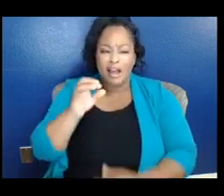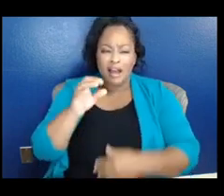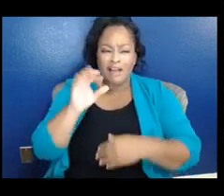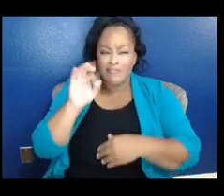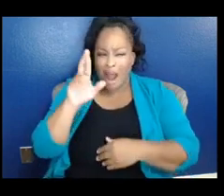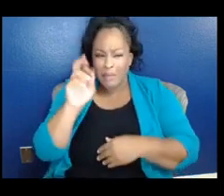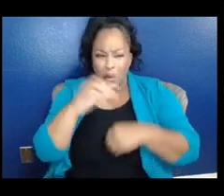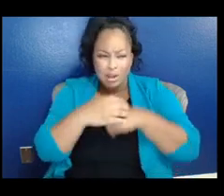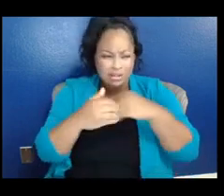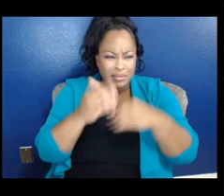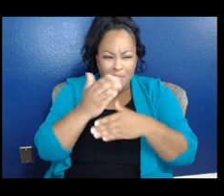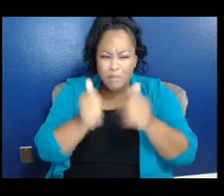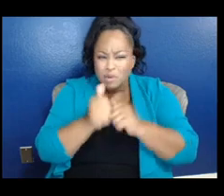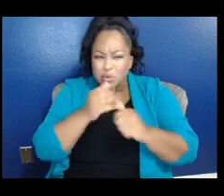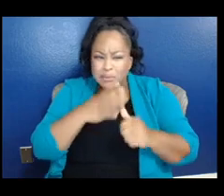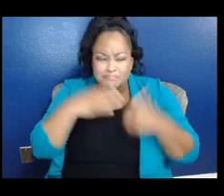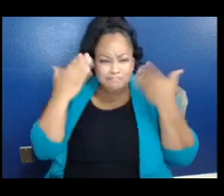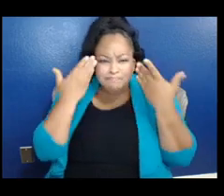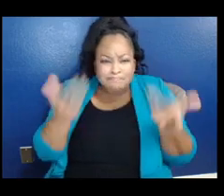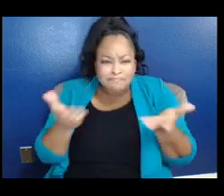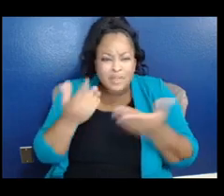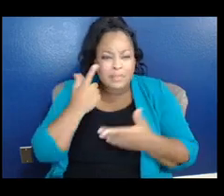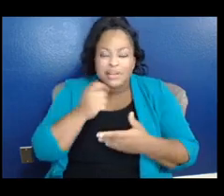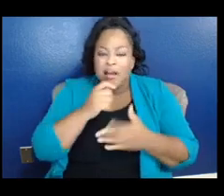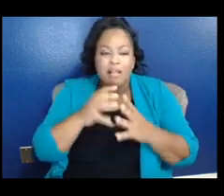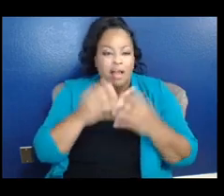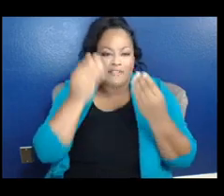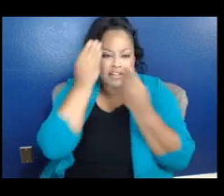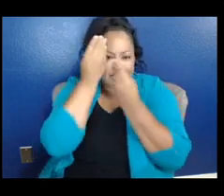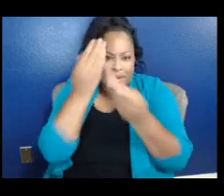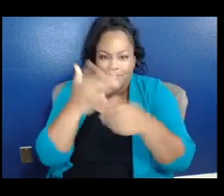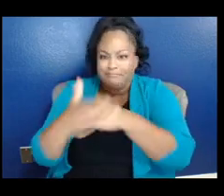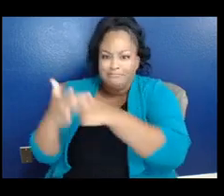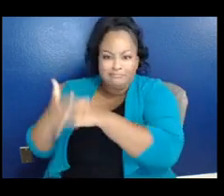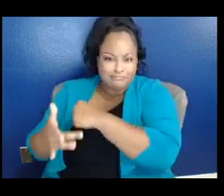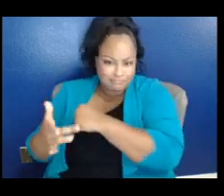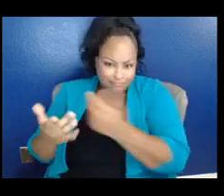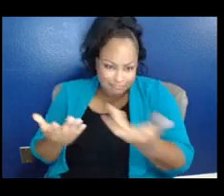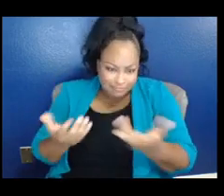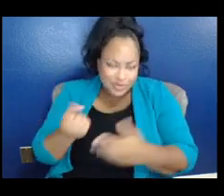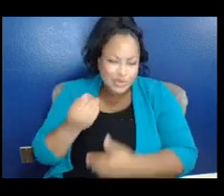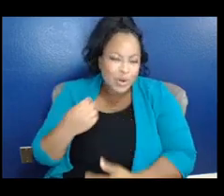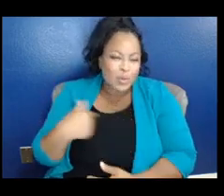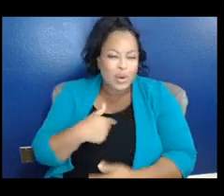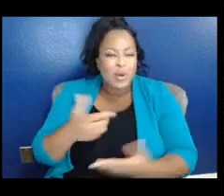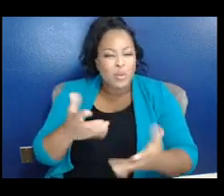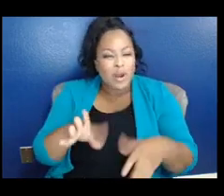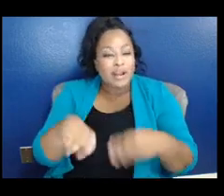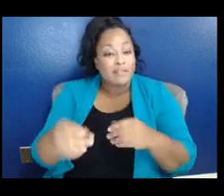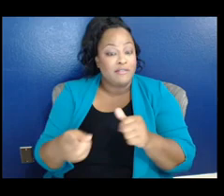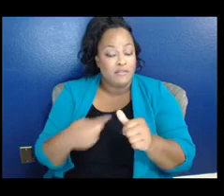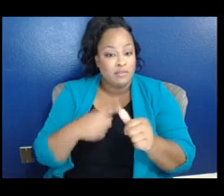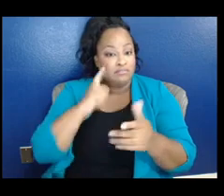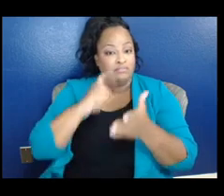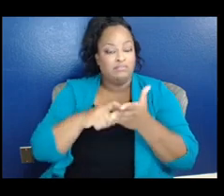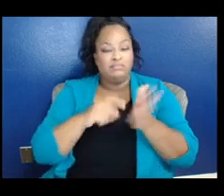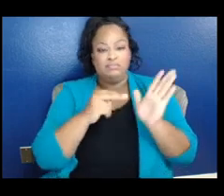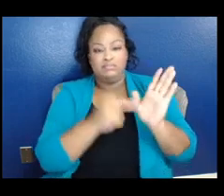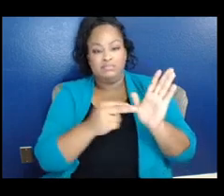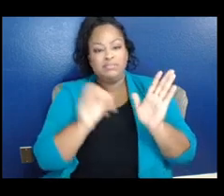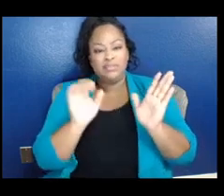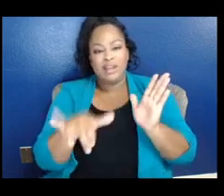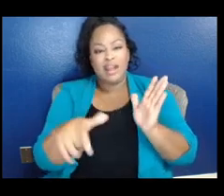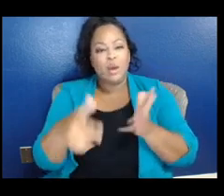are a bit of a mystery for most women because there's not a lot of information out there about them. So we do want to give you a first glance